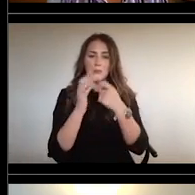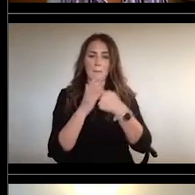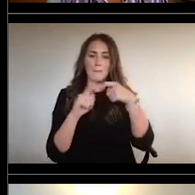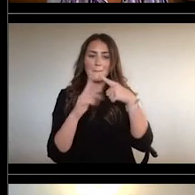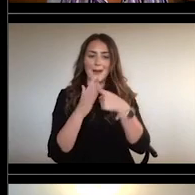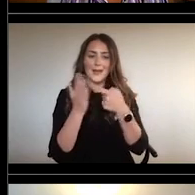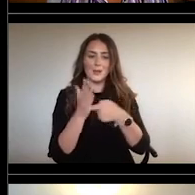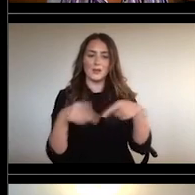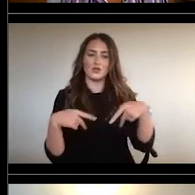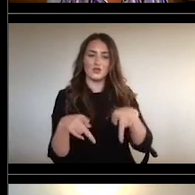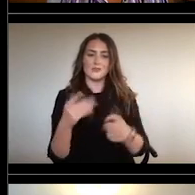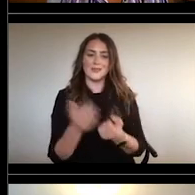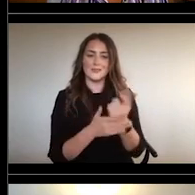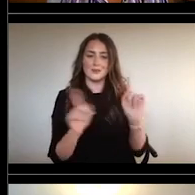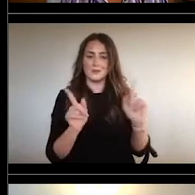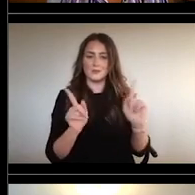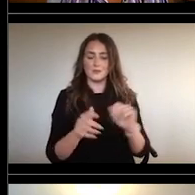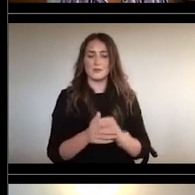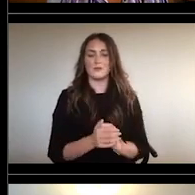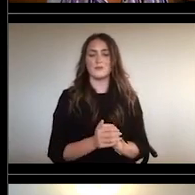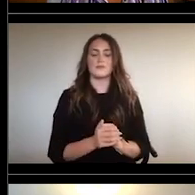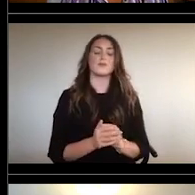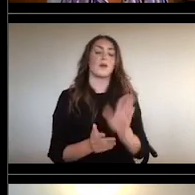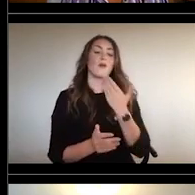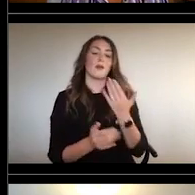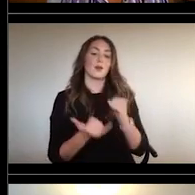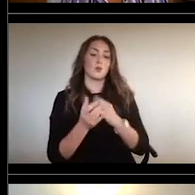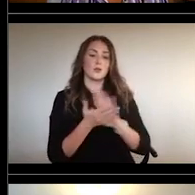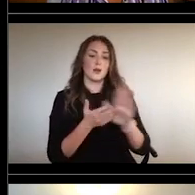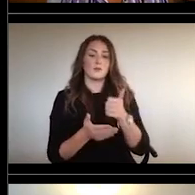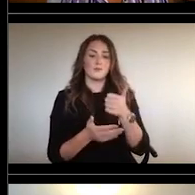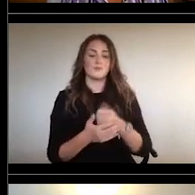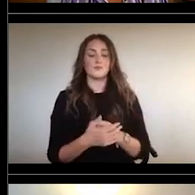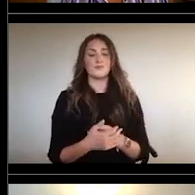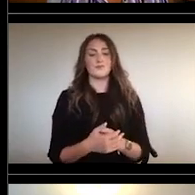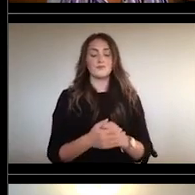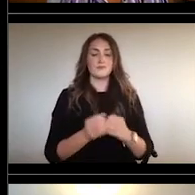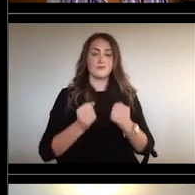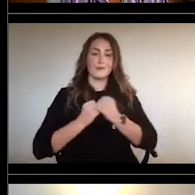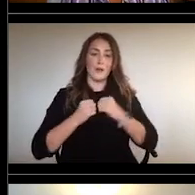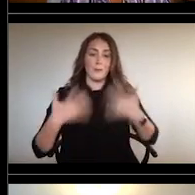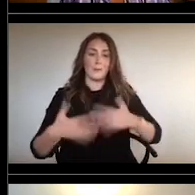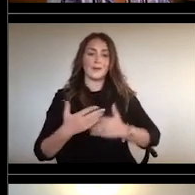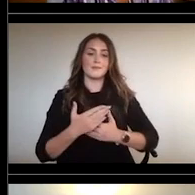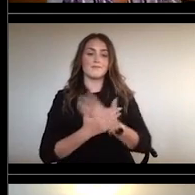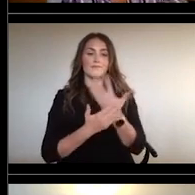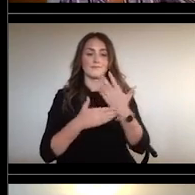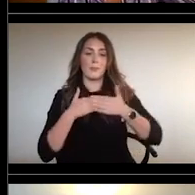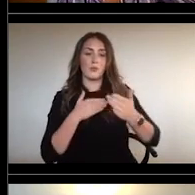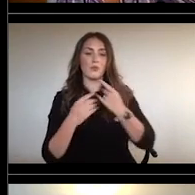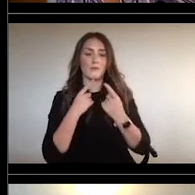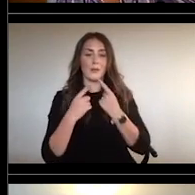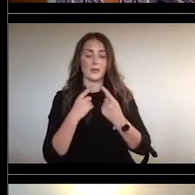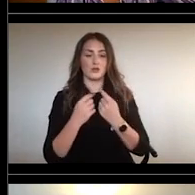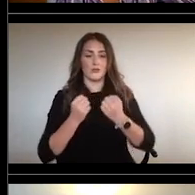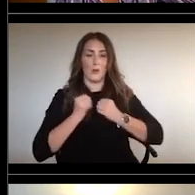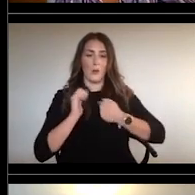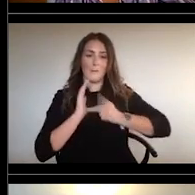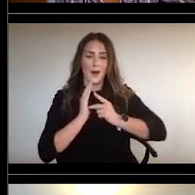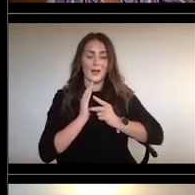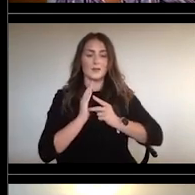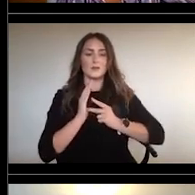Okay, yeah, thanks, Sarah. So we have now developed more information on our planned working